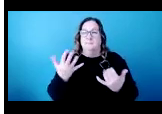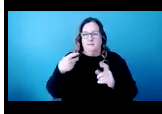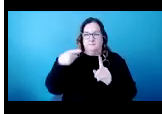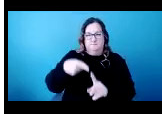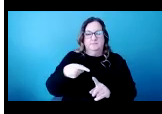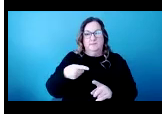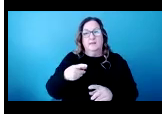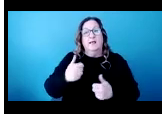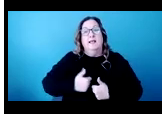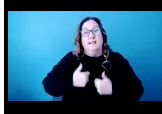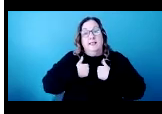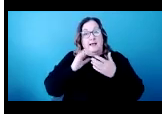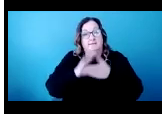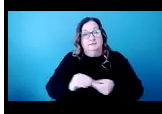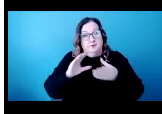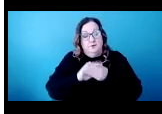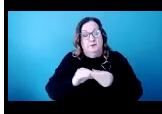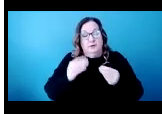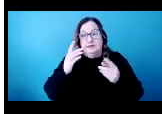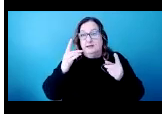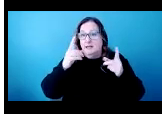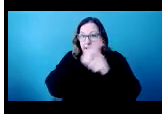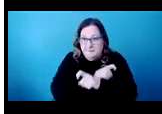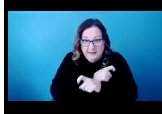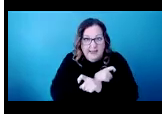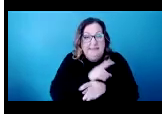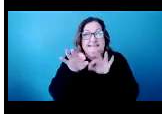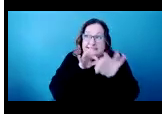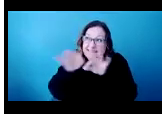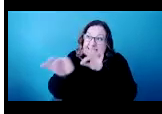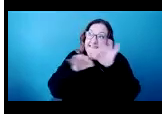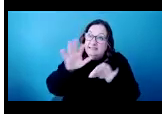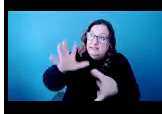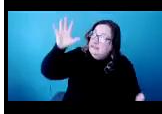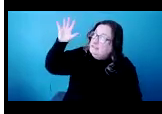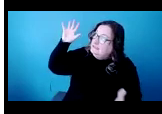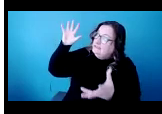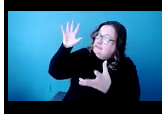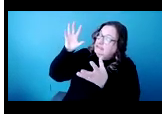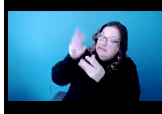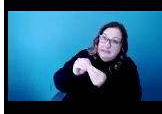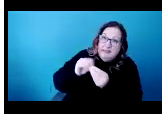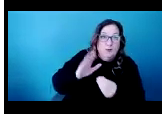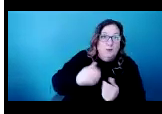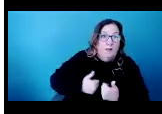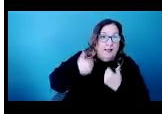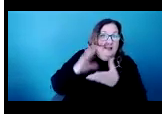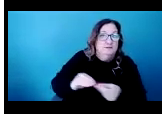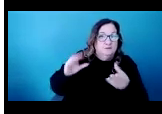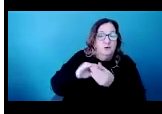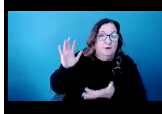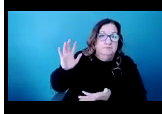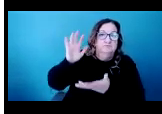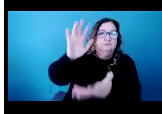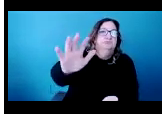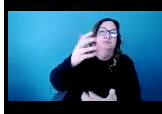are pretty complex. There's a lot of details involved in your whole life story. So the personal story that you use